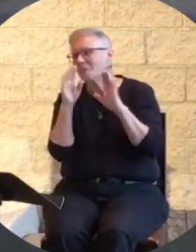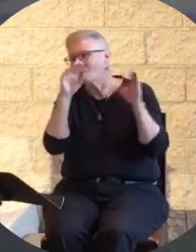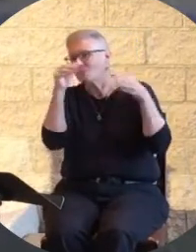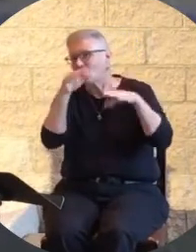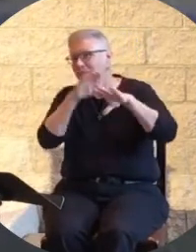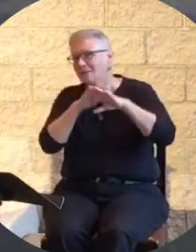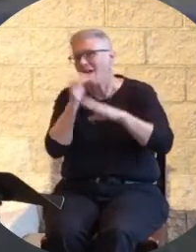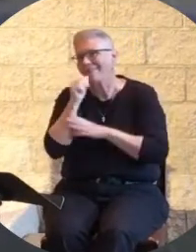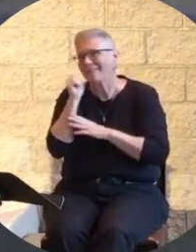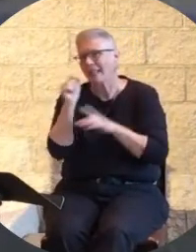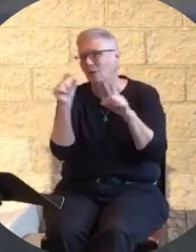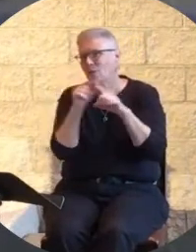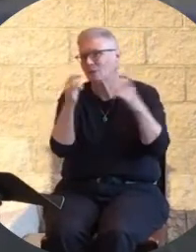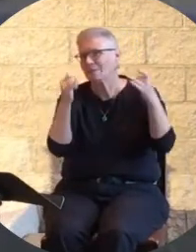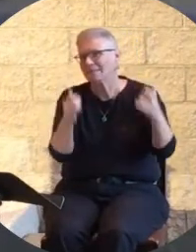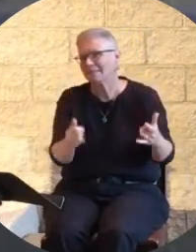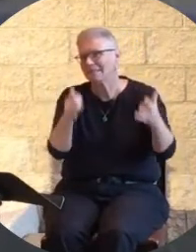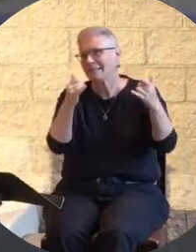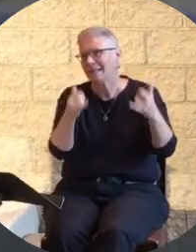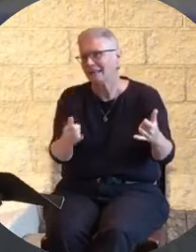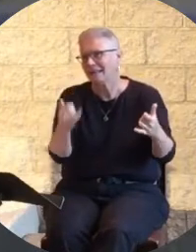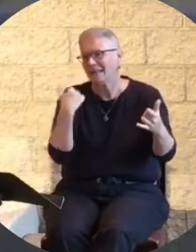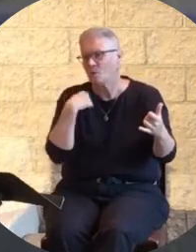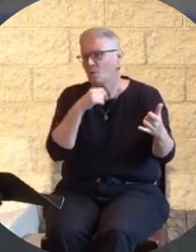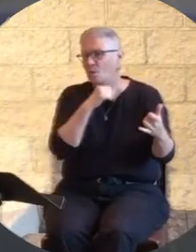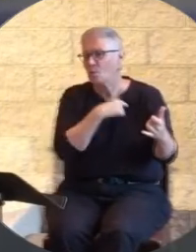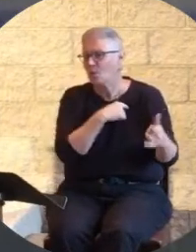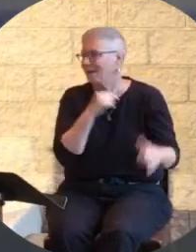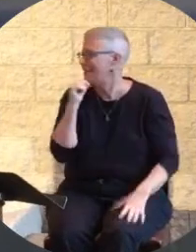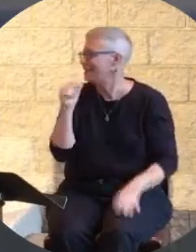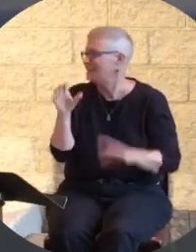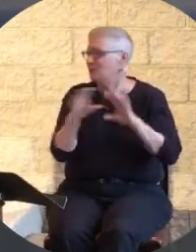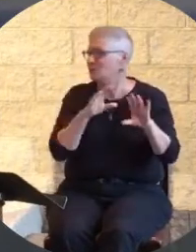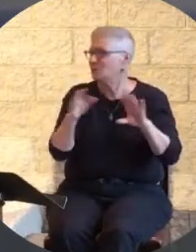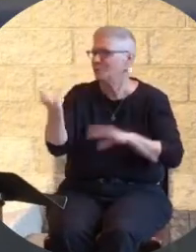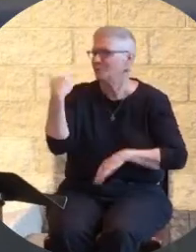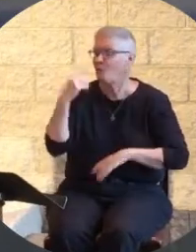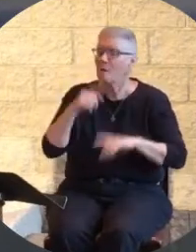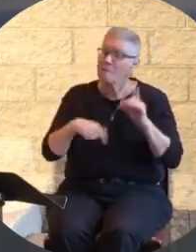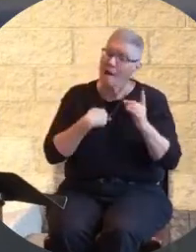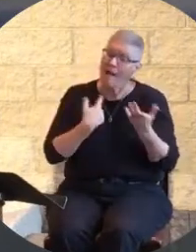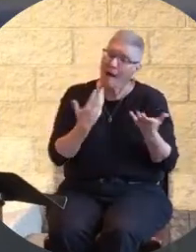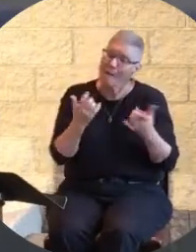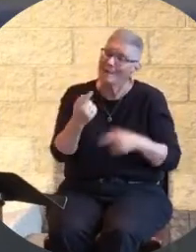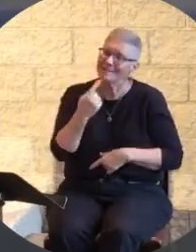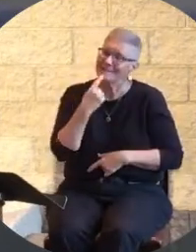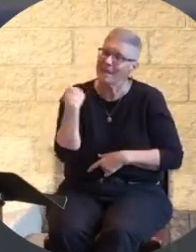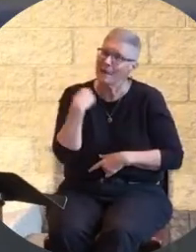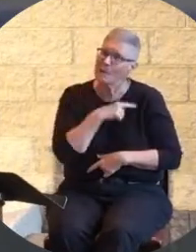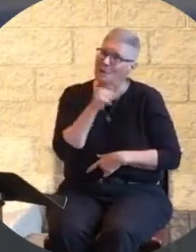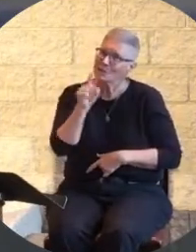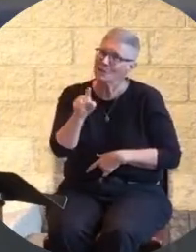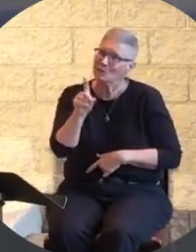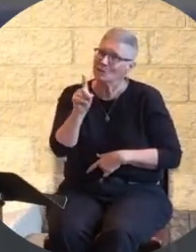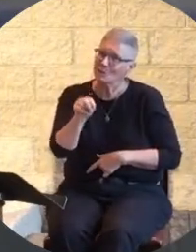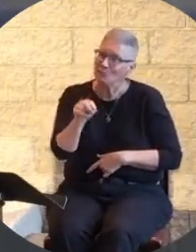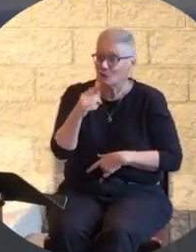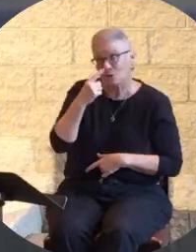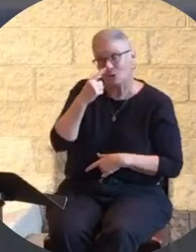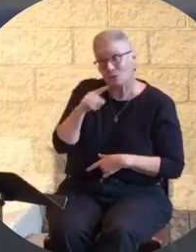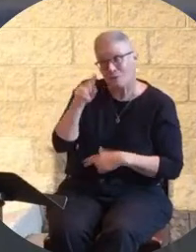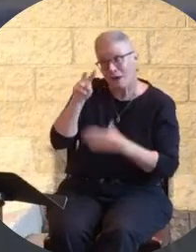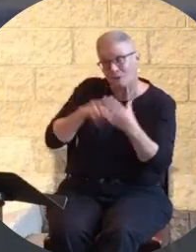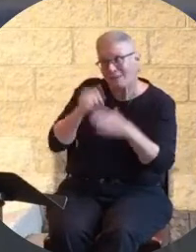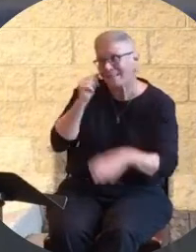which we haven't done before, but I've been meaning to say that we should do. Would you read the daily word